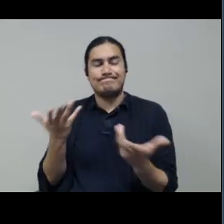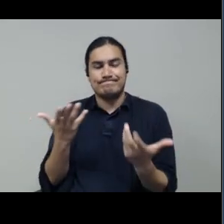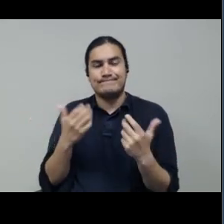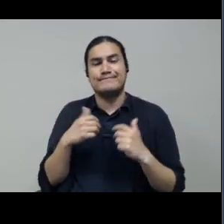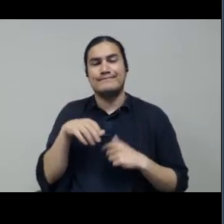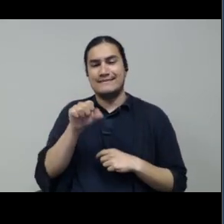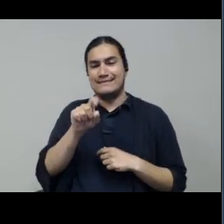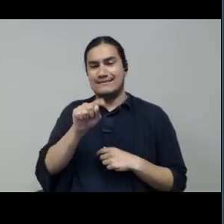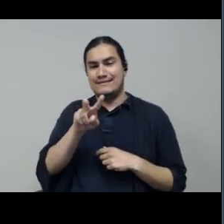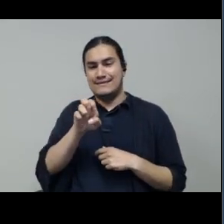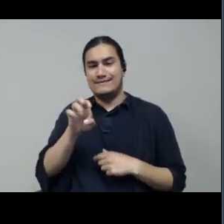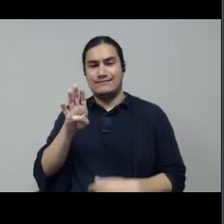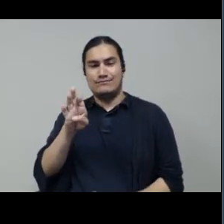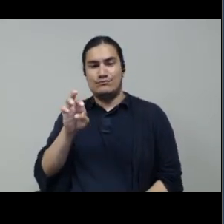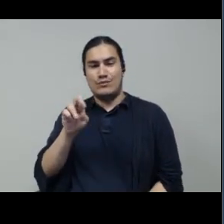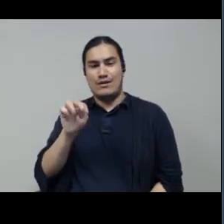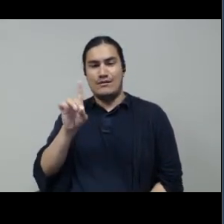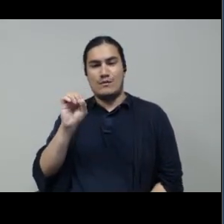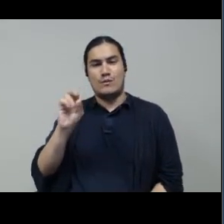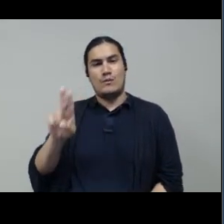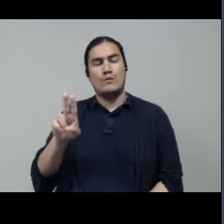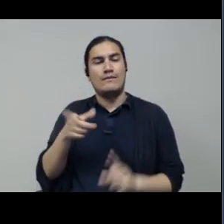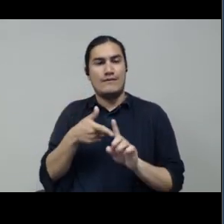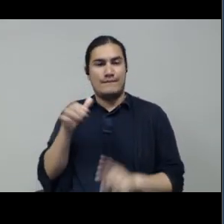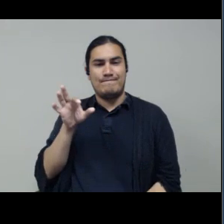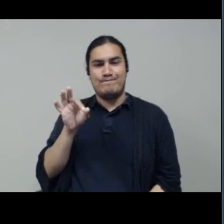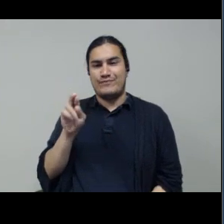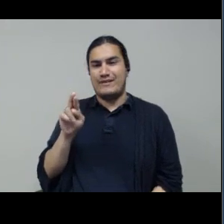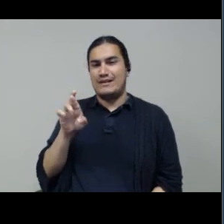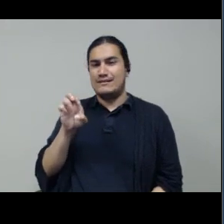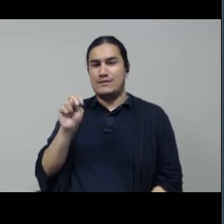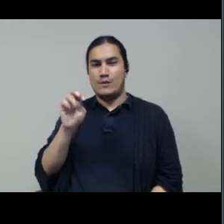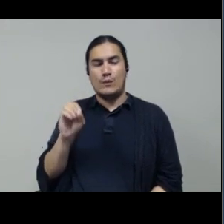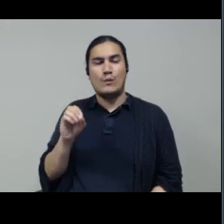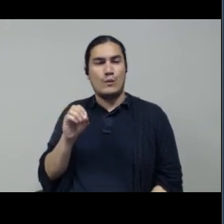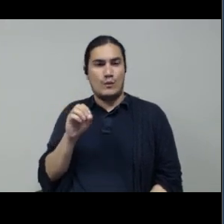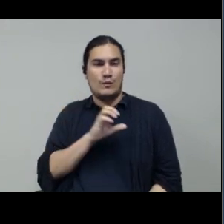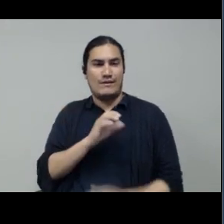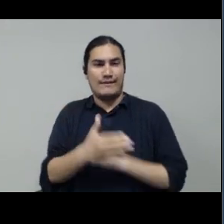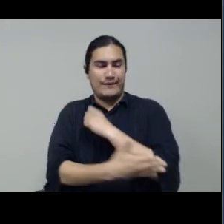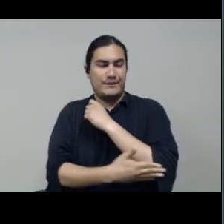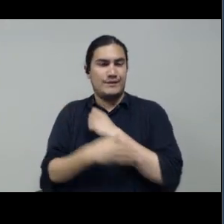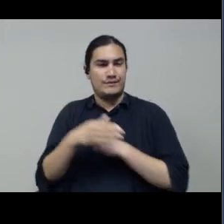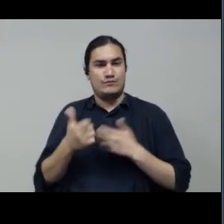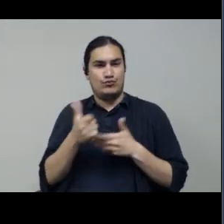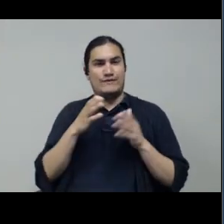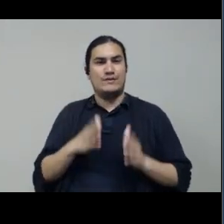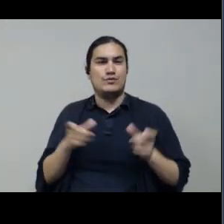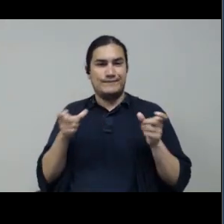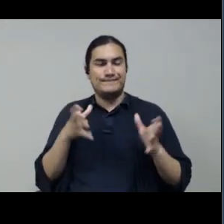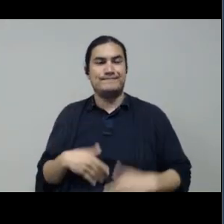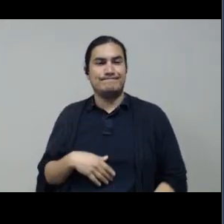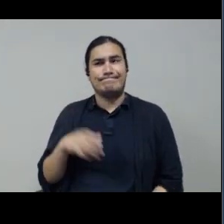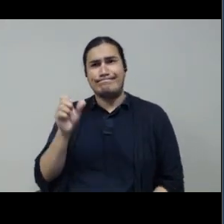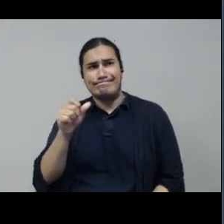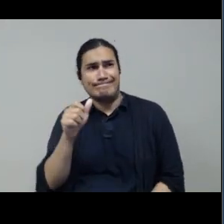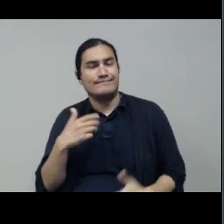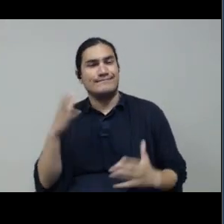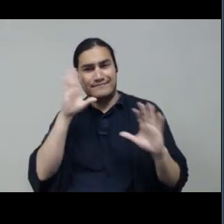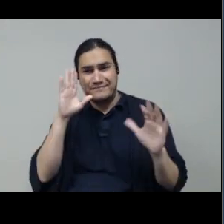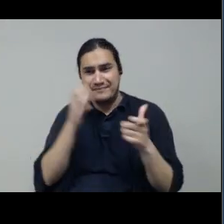Steve Brandau from Fresno County Board of Supervisors. Thank you, Leanne. Good afternoon, everybody. And you're right, it is hard to follow that.